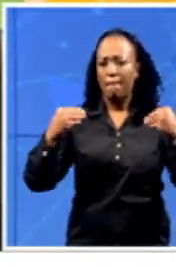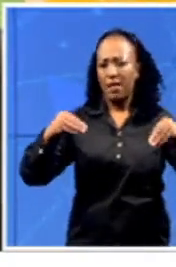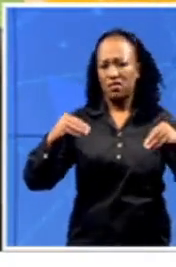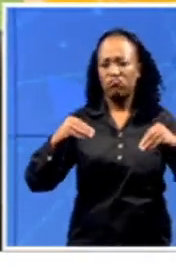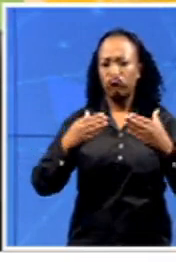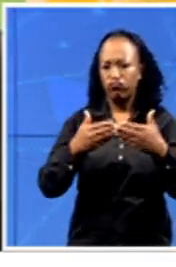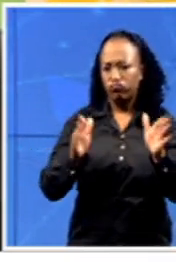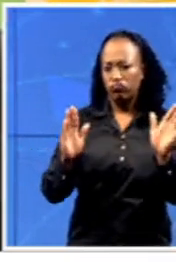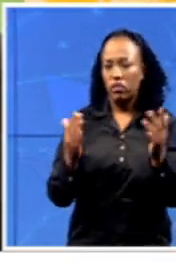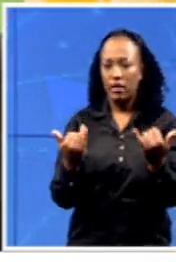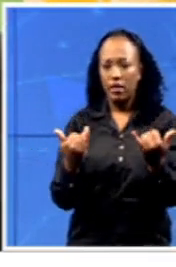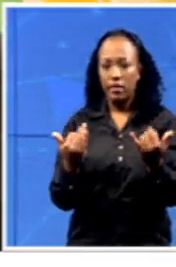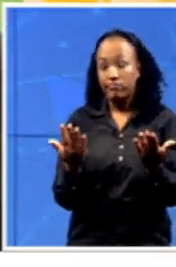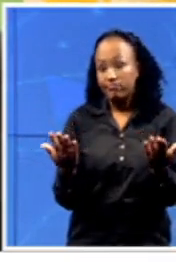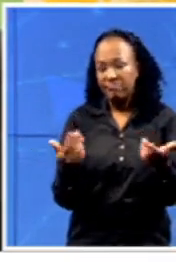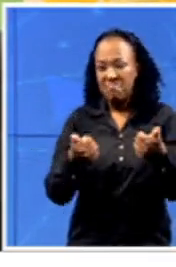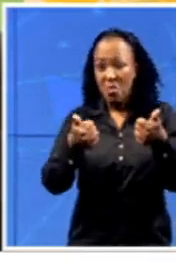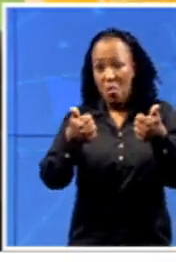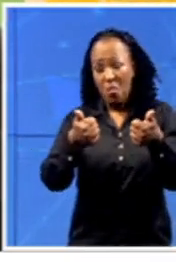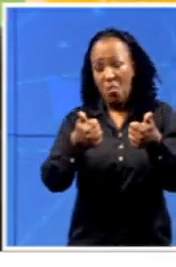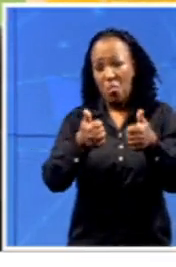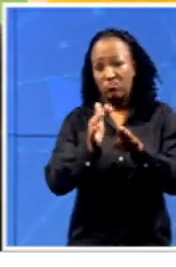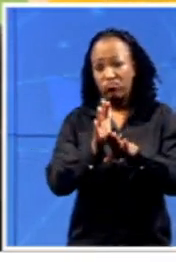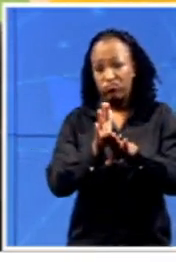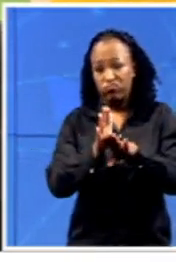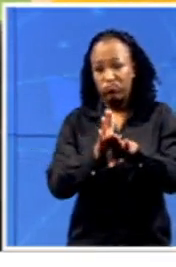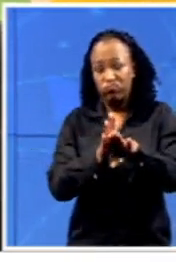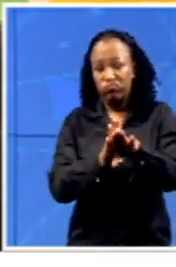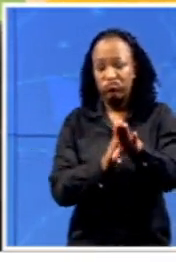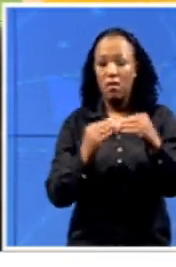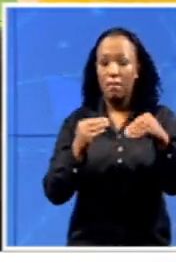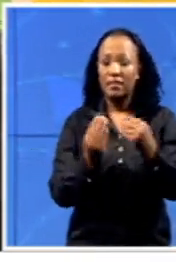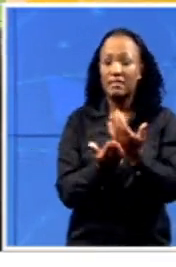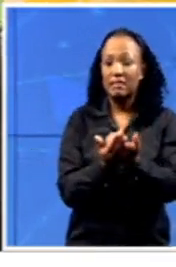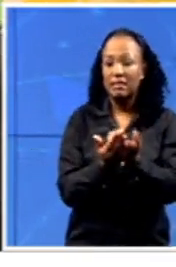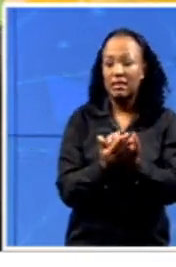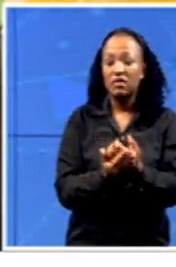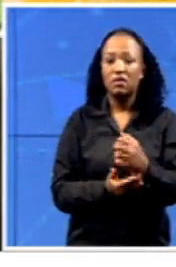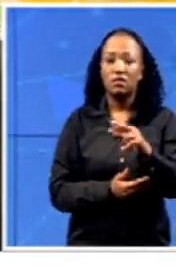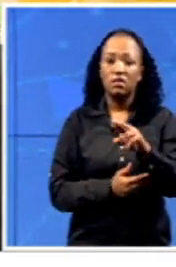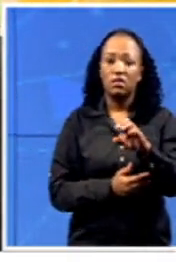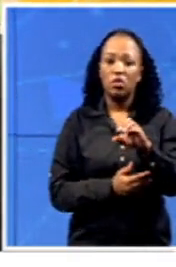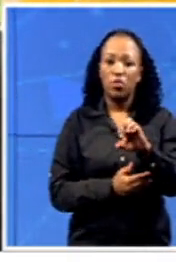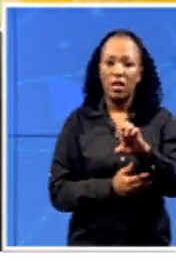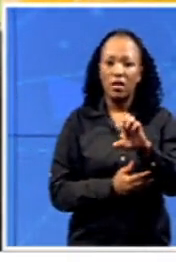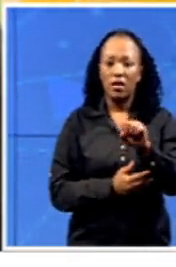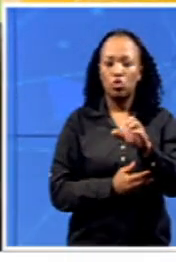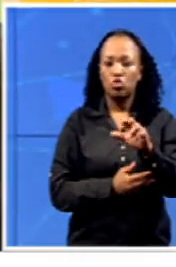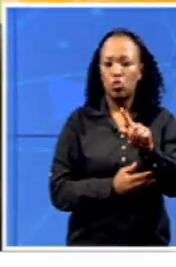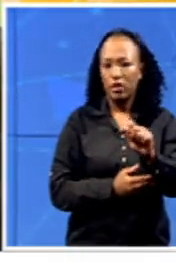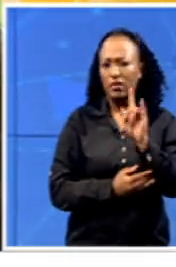this stage we've made really a good recovery. Our various resorts across the country are located in some of the most